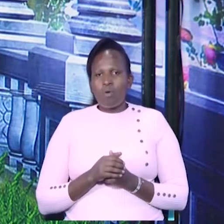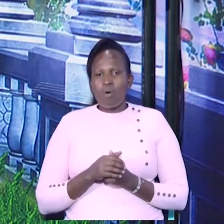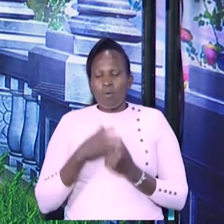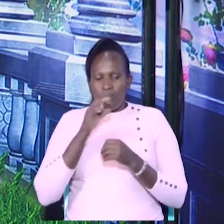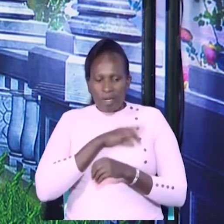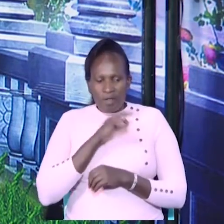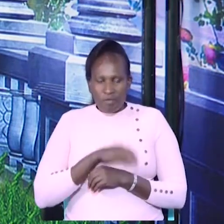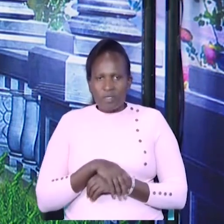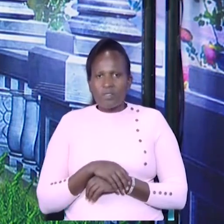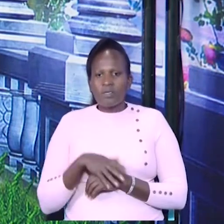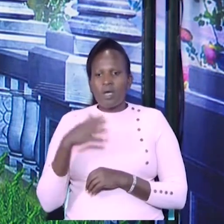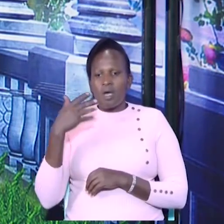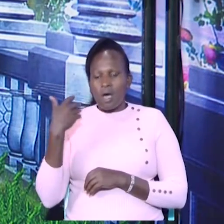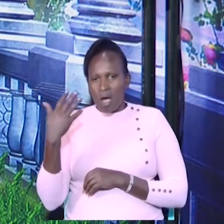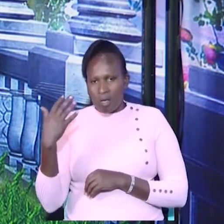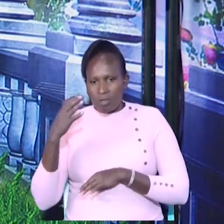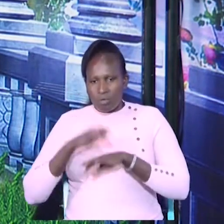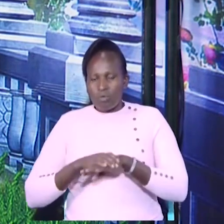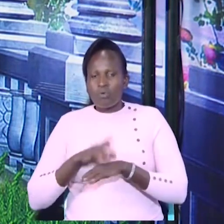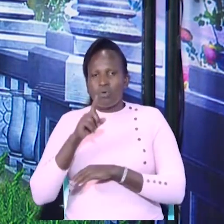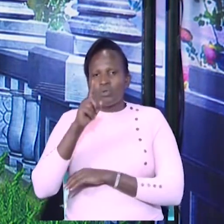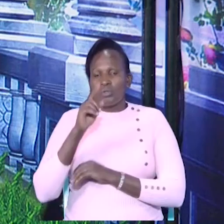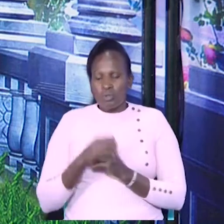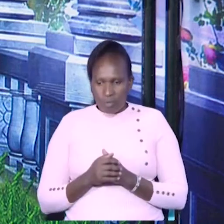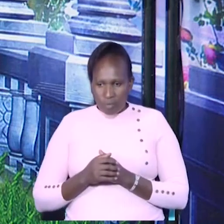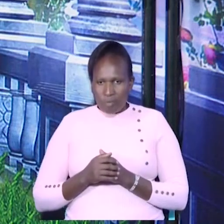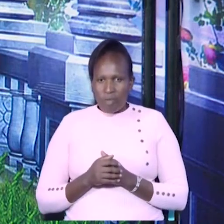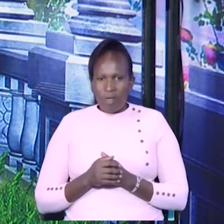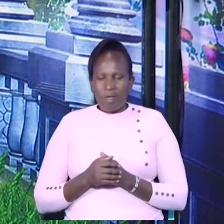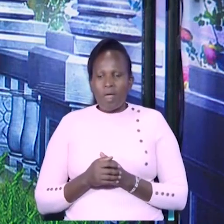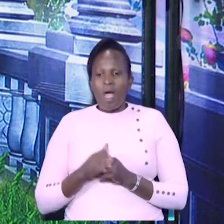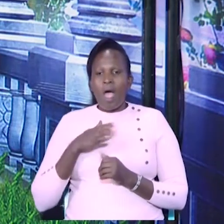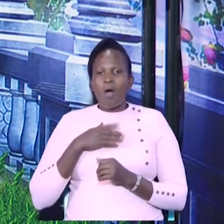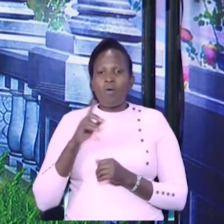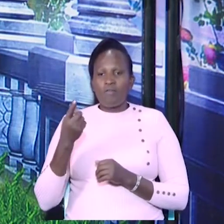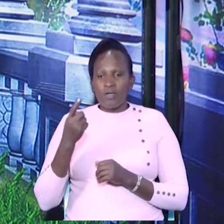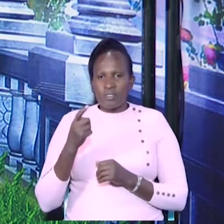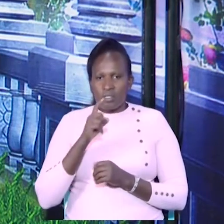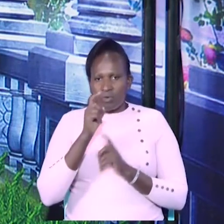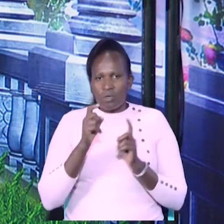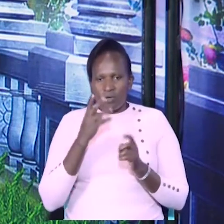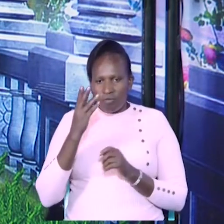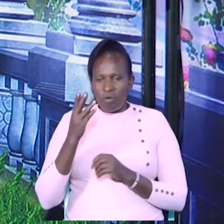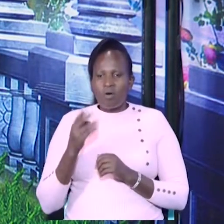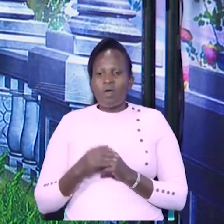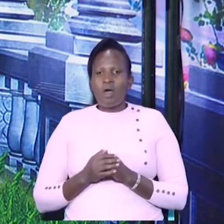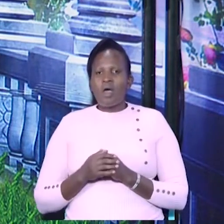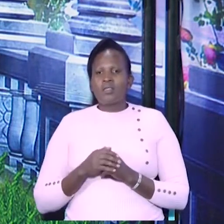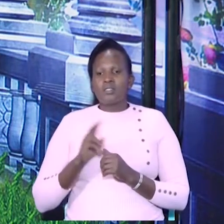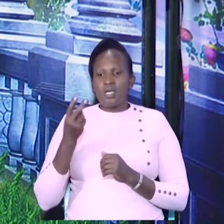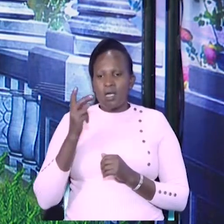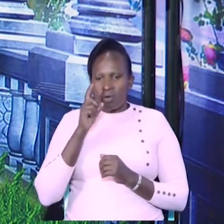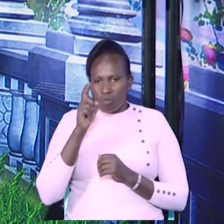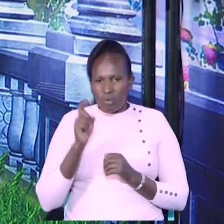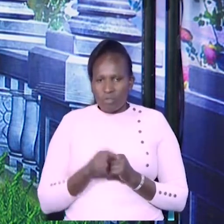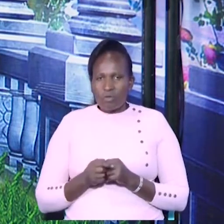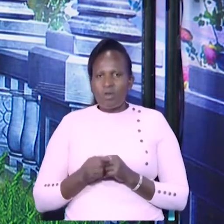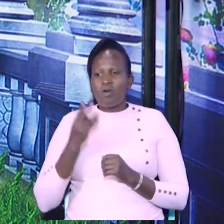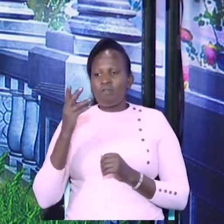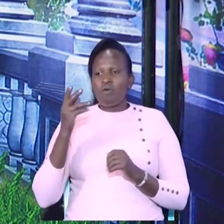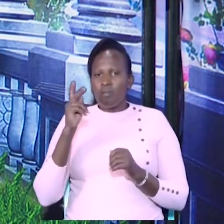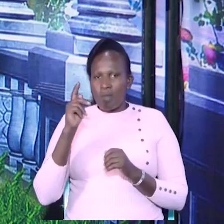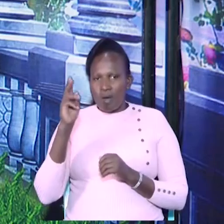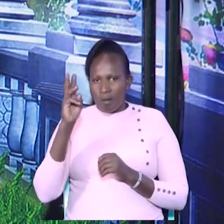God's hand upon you. That is, our first question was 4 marks. Our second question, that is